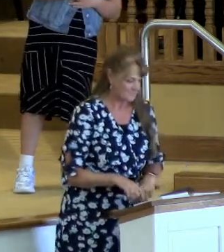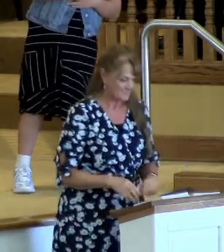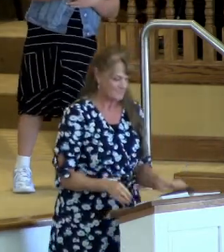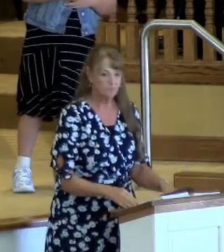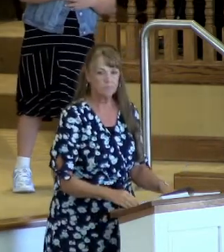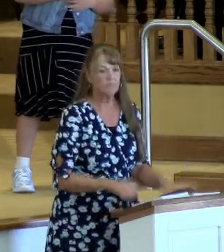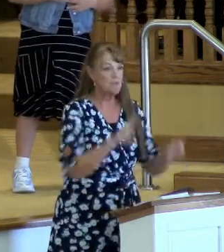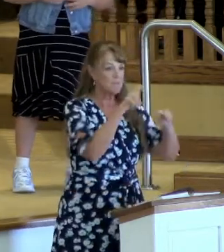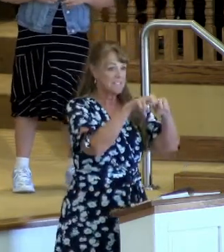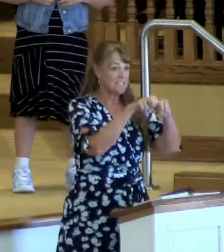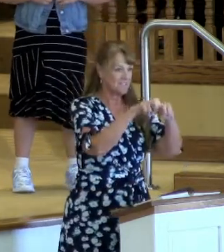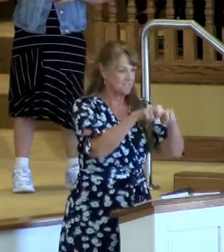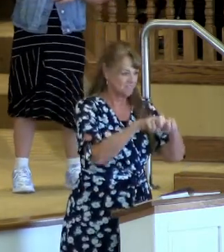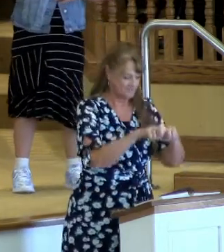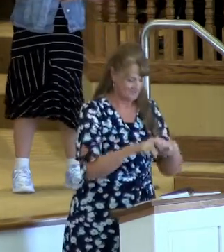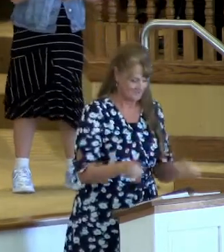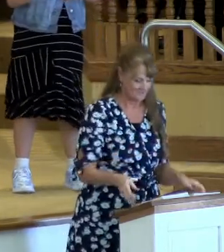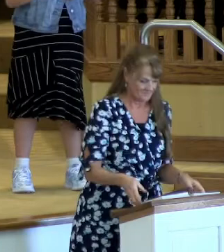Amen. You can be seated.